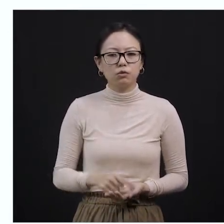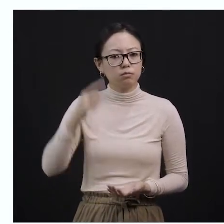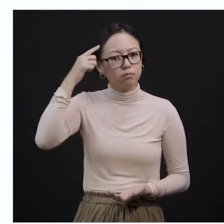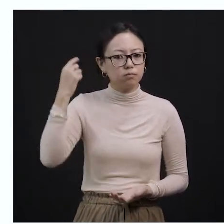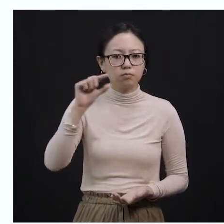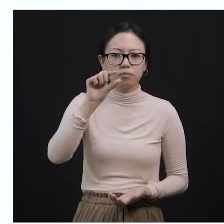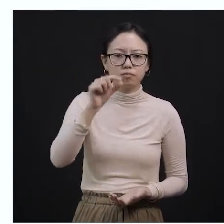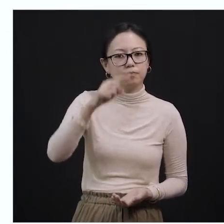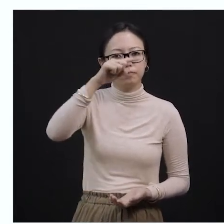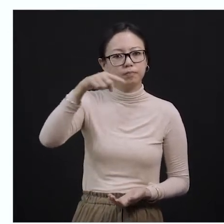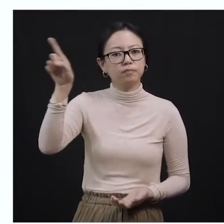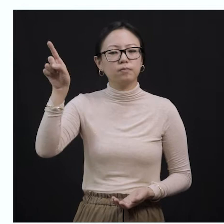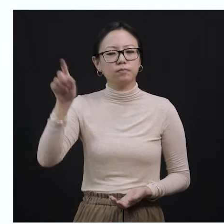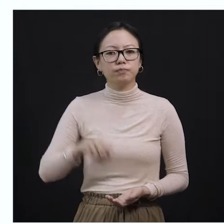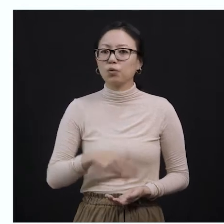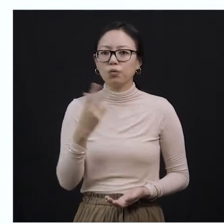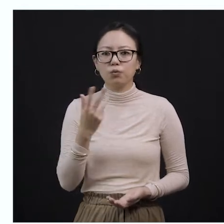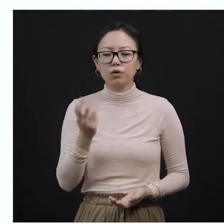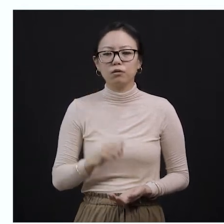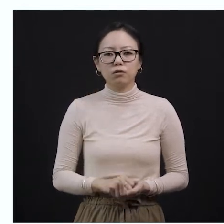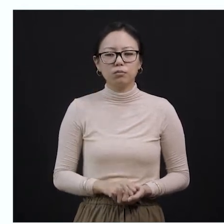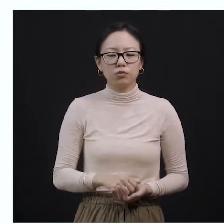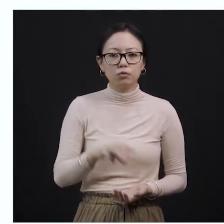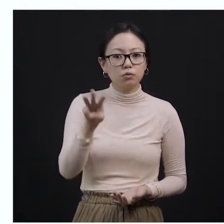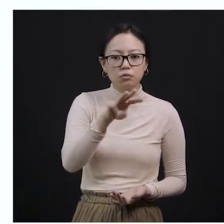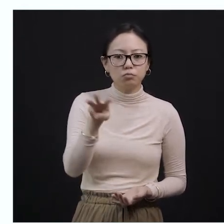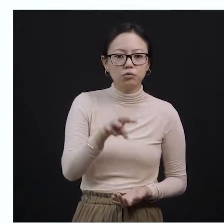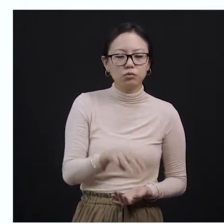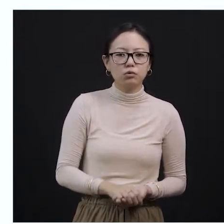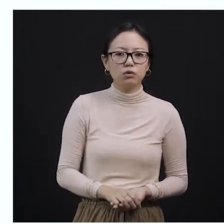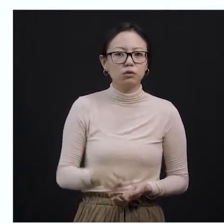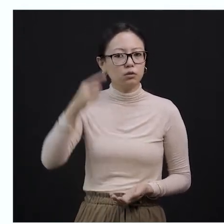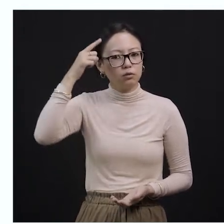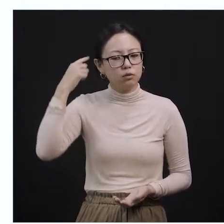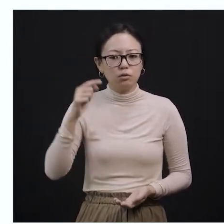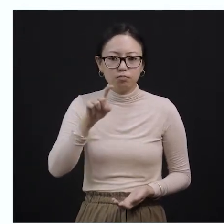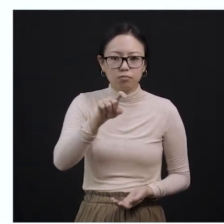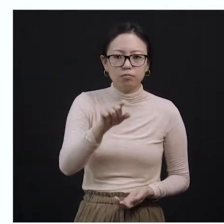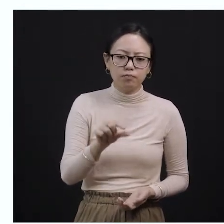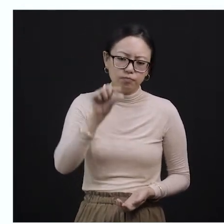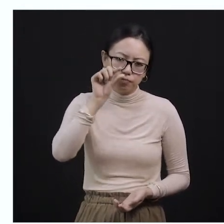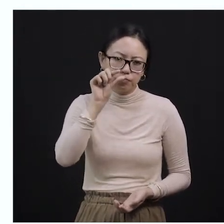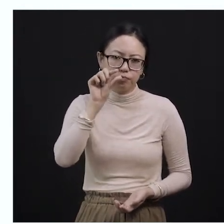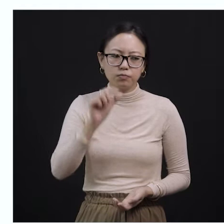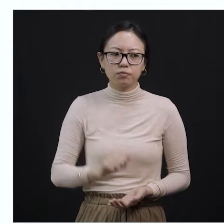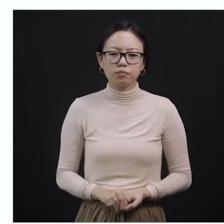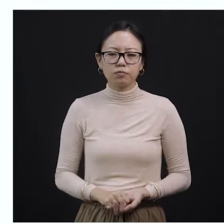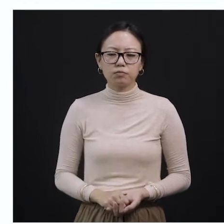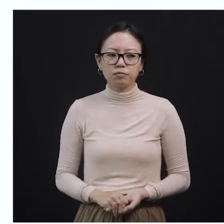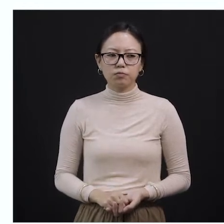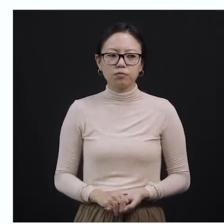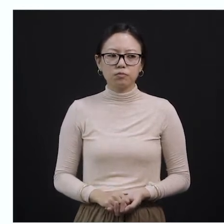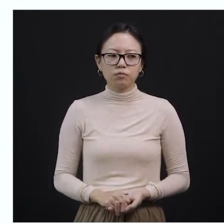that this ant is the smallest among the three of them. All right, children? Now let's move